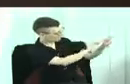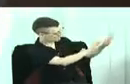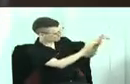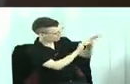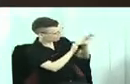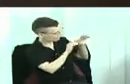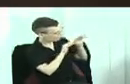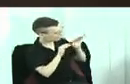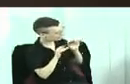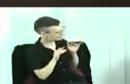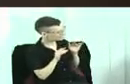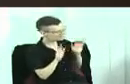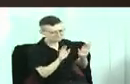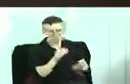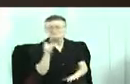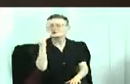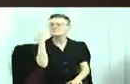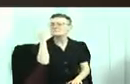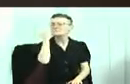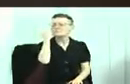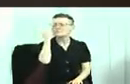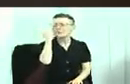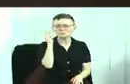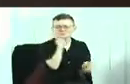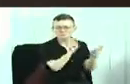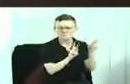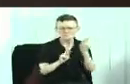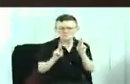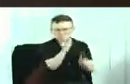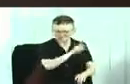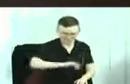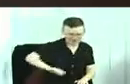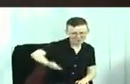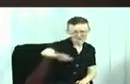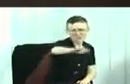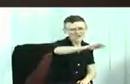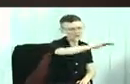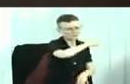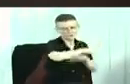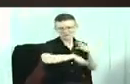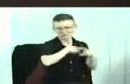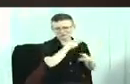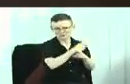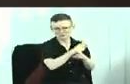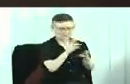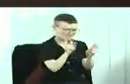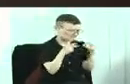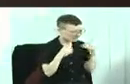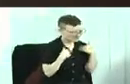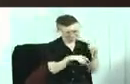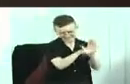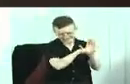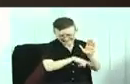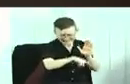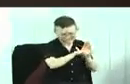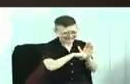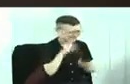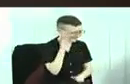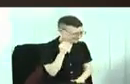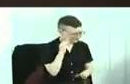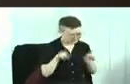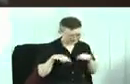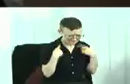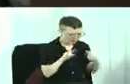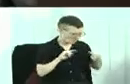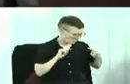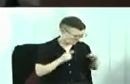be like if strangers in our world, no matter where they've been on their journey, people who are carrying around all kinds of baggage and all kind of hurt, that